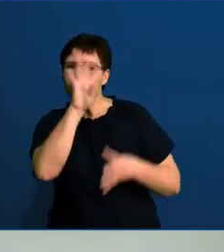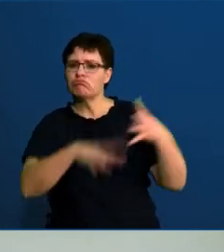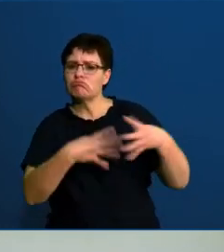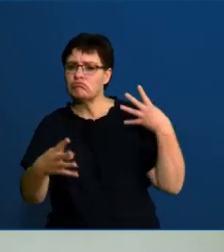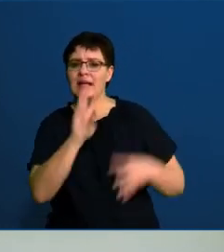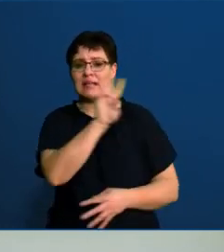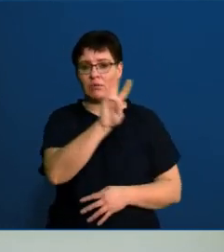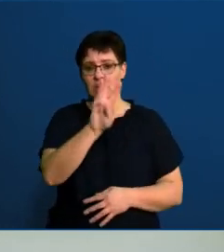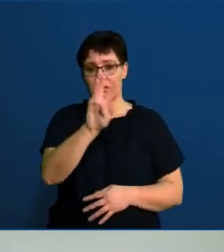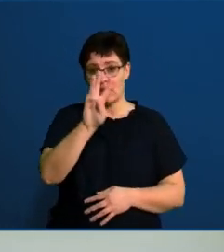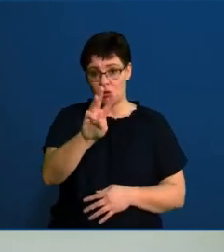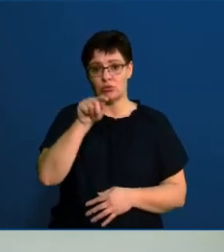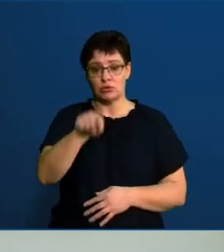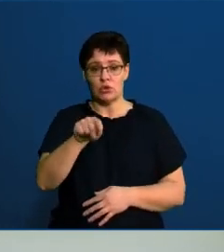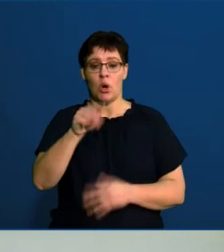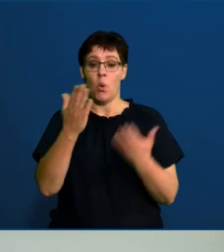on